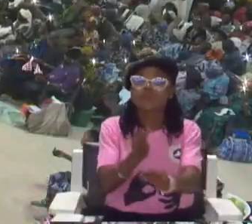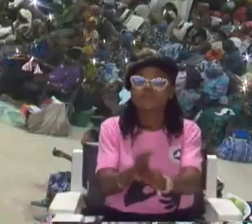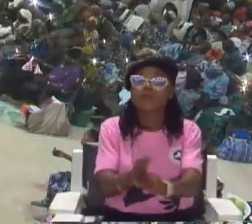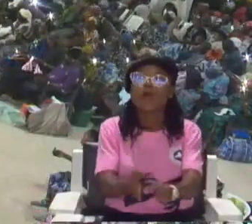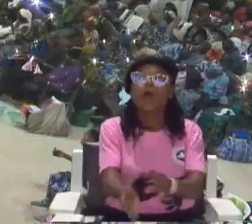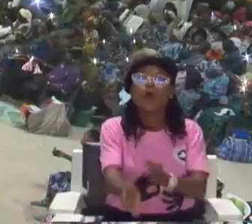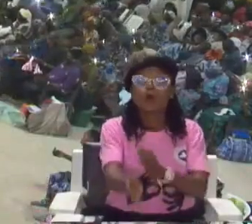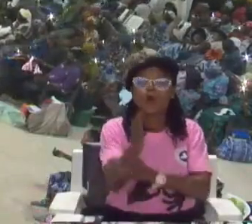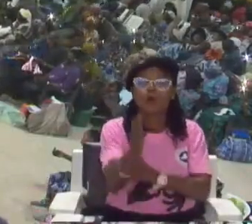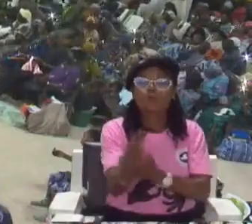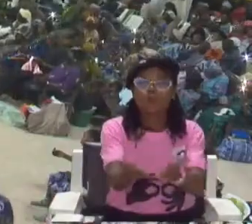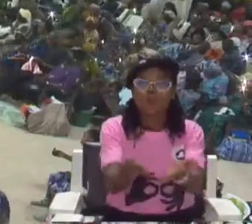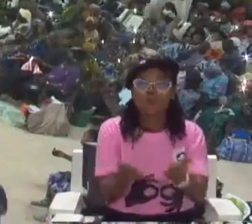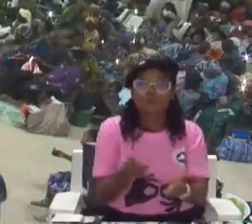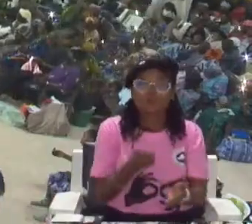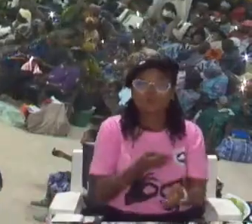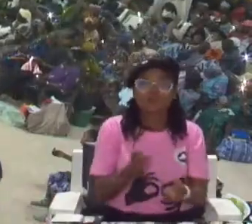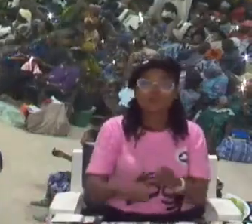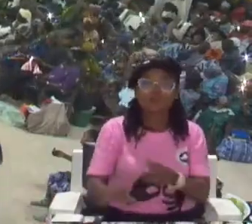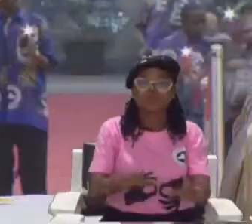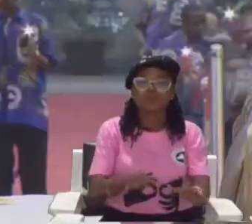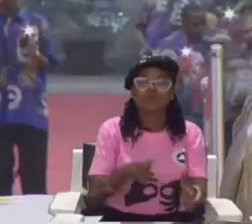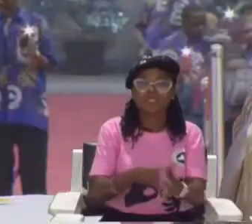tonight. Now you will